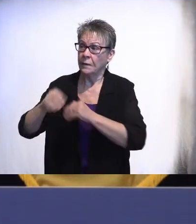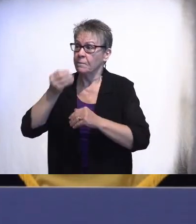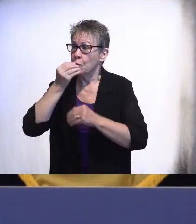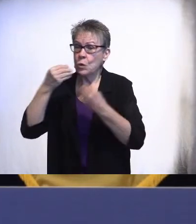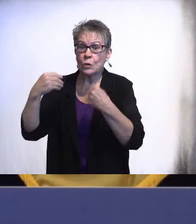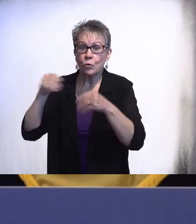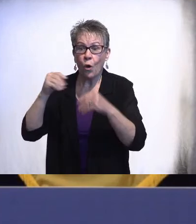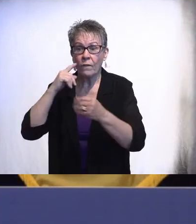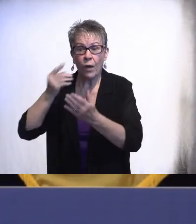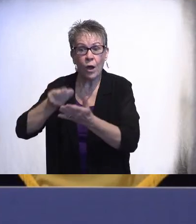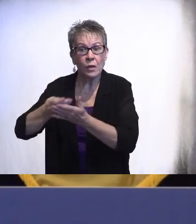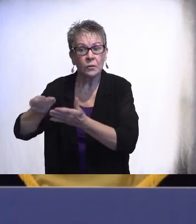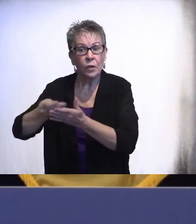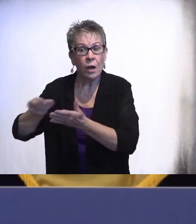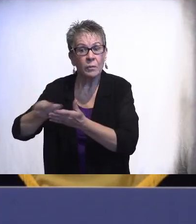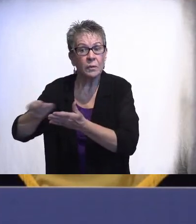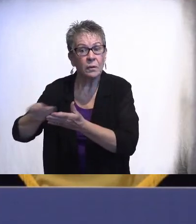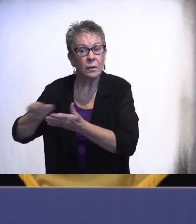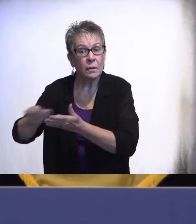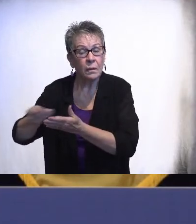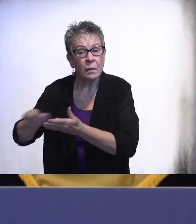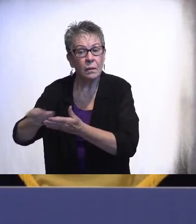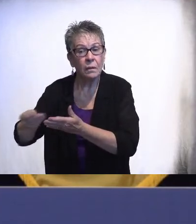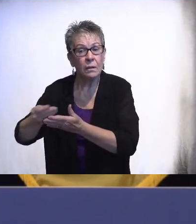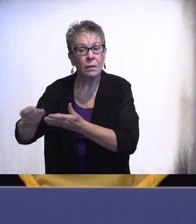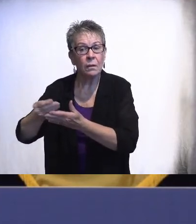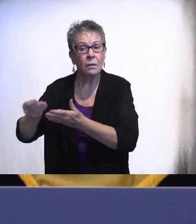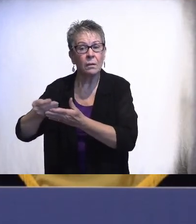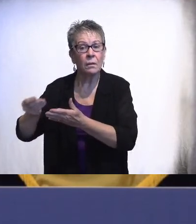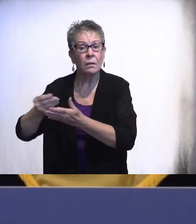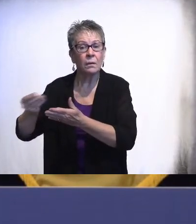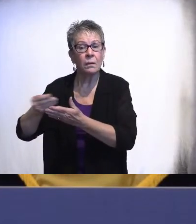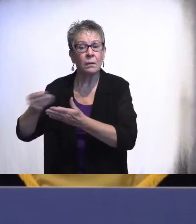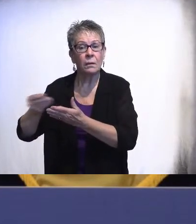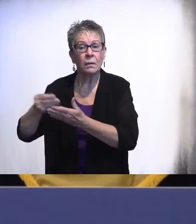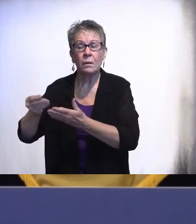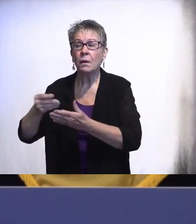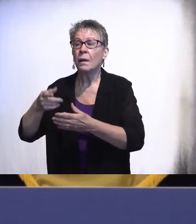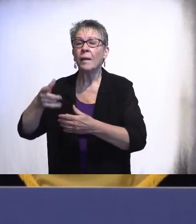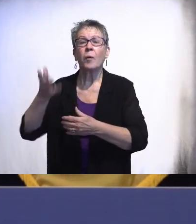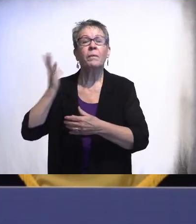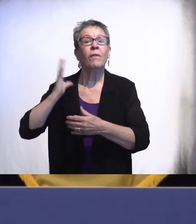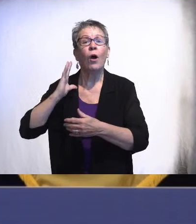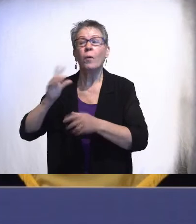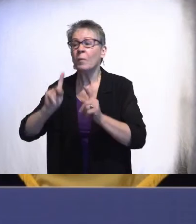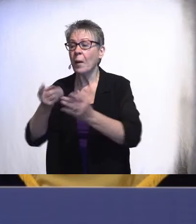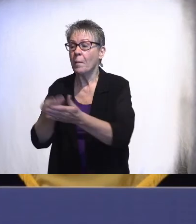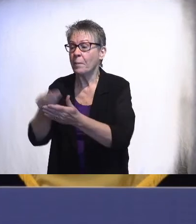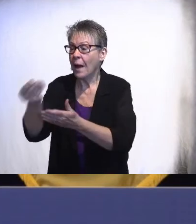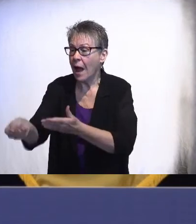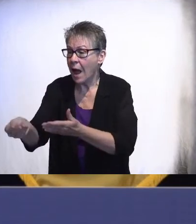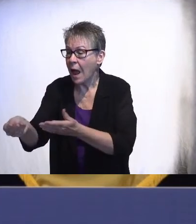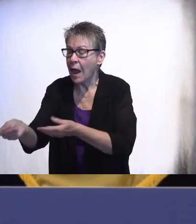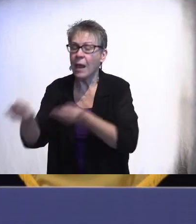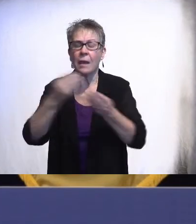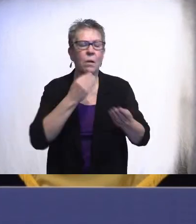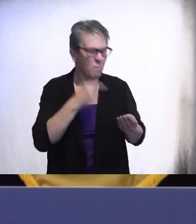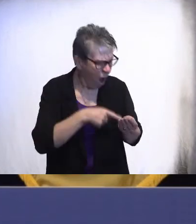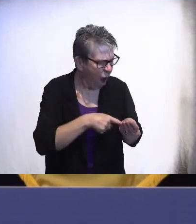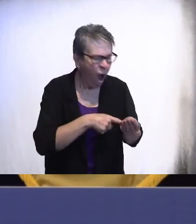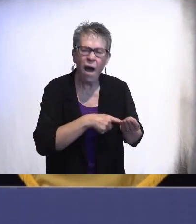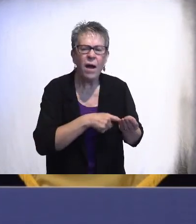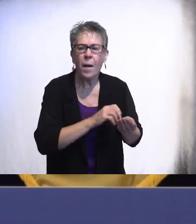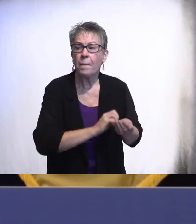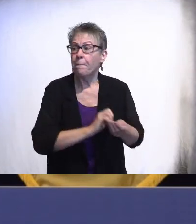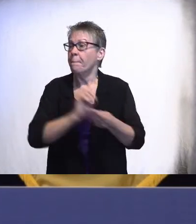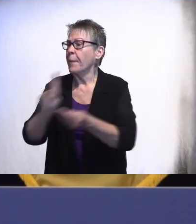an unopened tube of toothpaste to a supermarket, and we're told that because of your executive order, they couldn't do this. Someone else reported